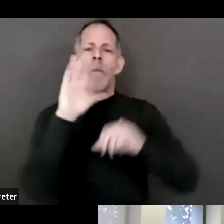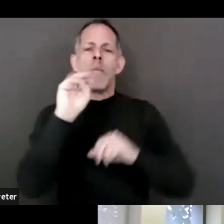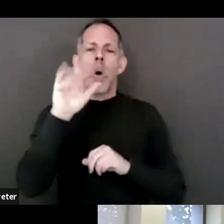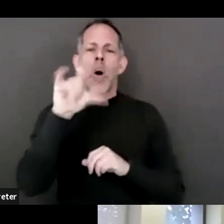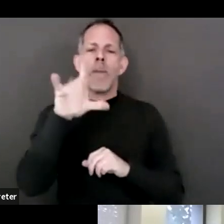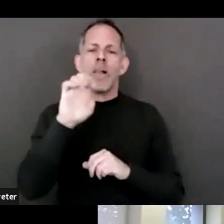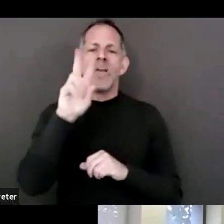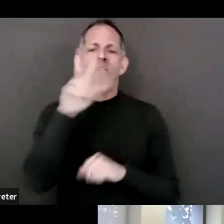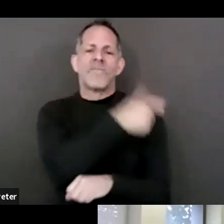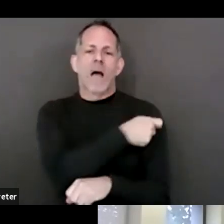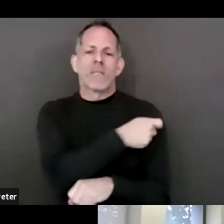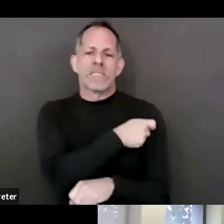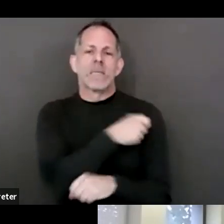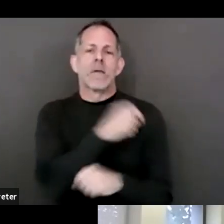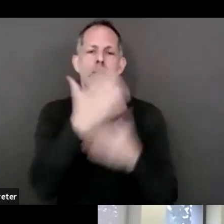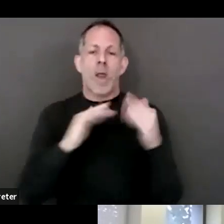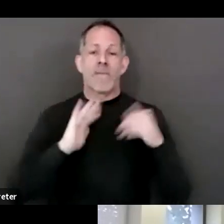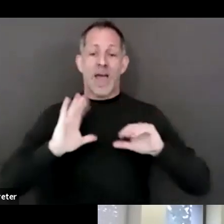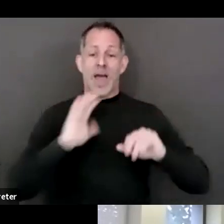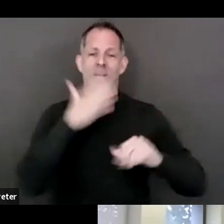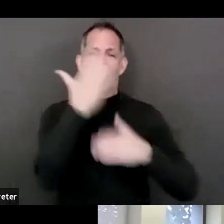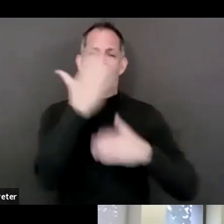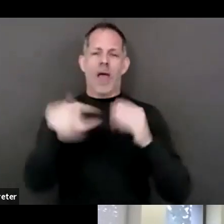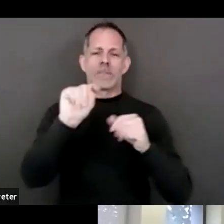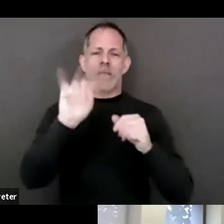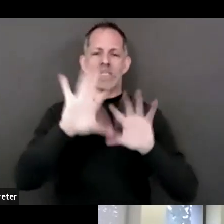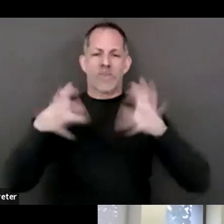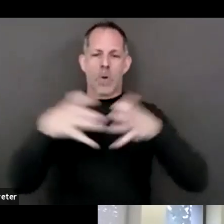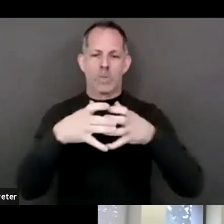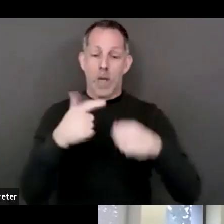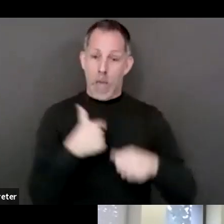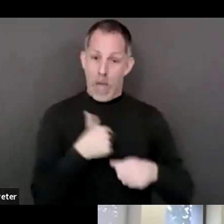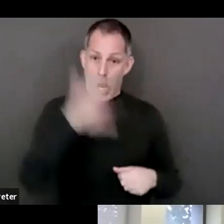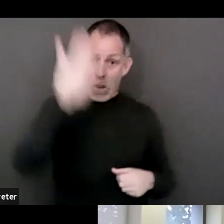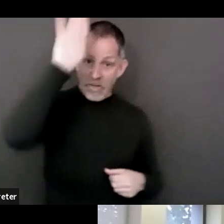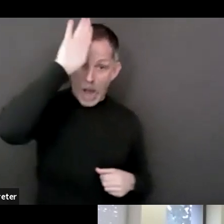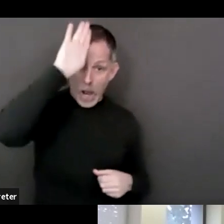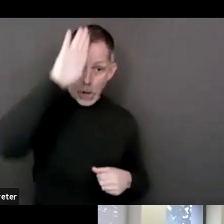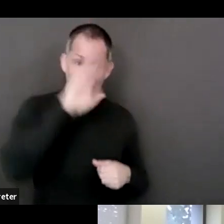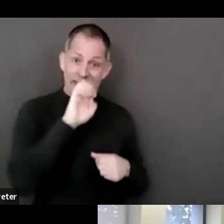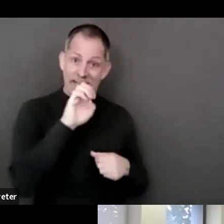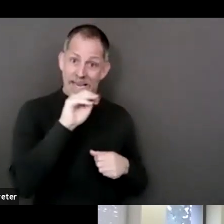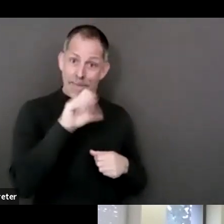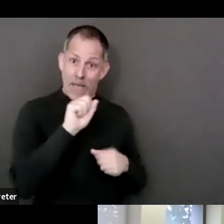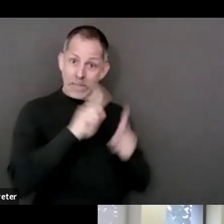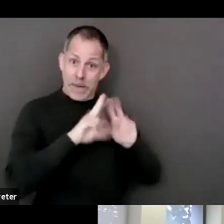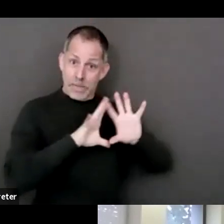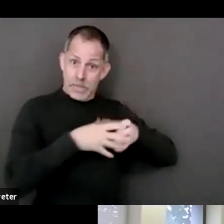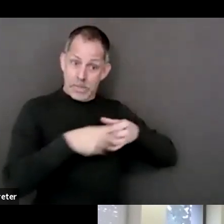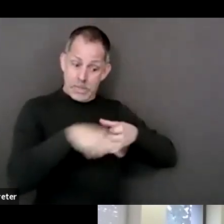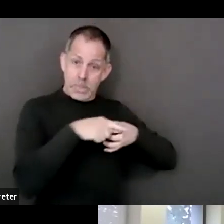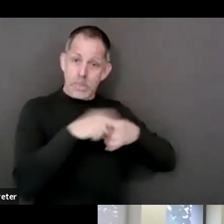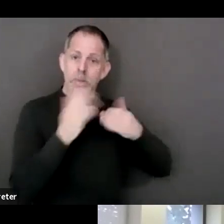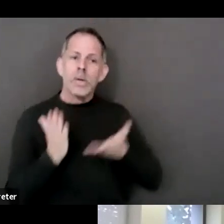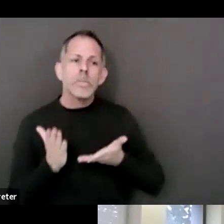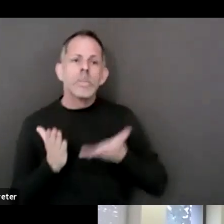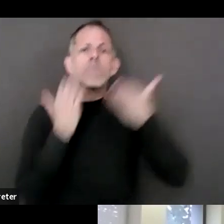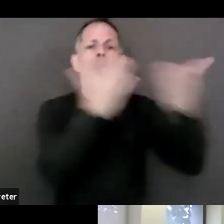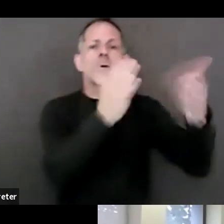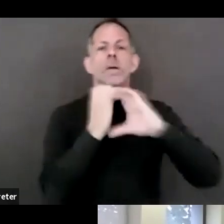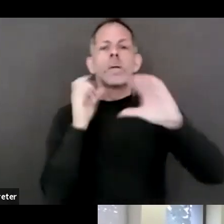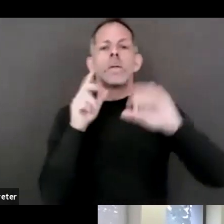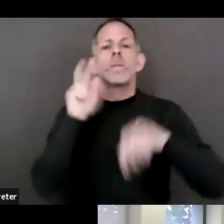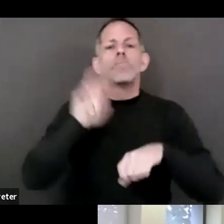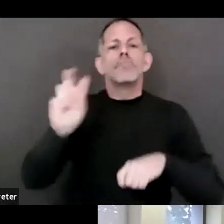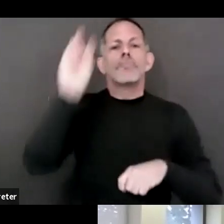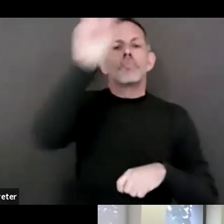of fire EMS personnel who have been traveling all across Snohomish County to provide vaccinations for residents that